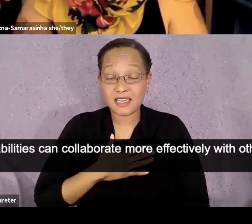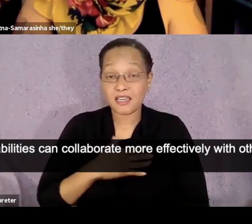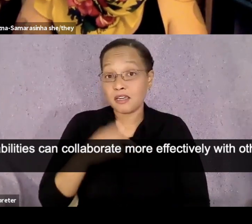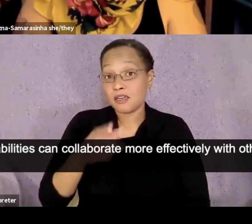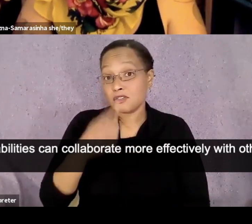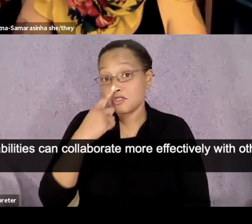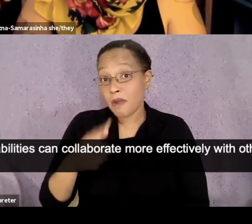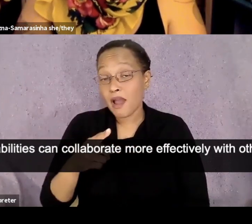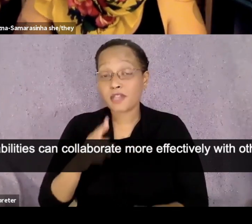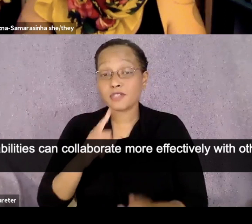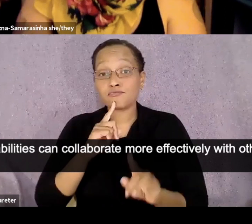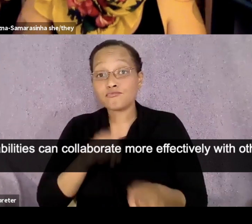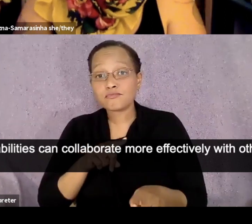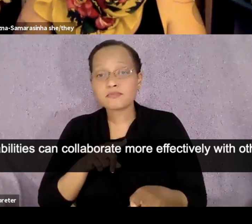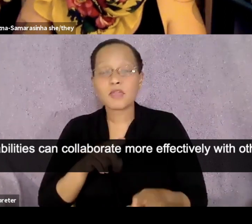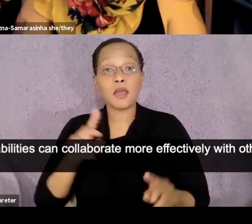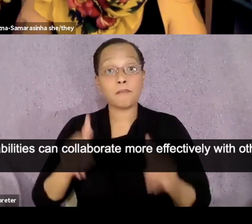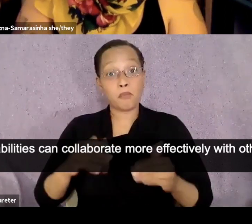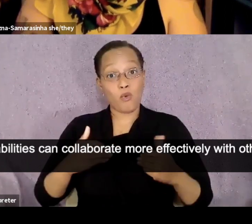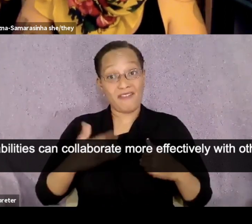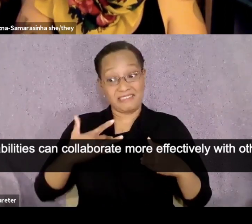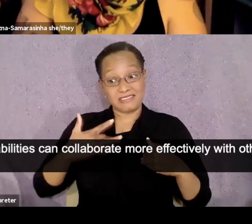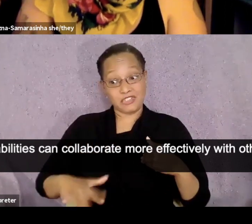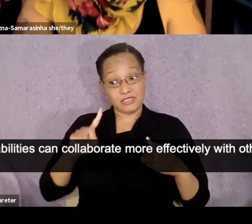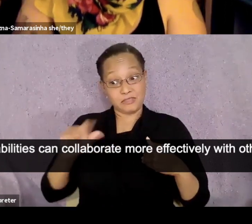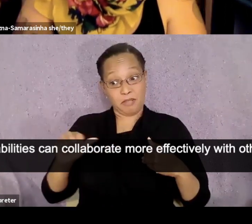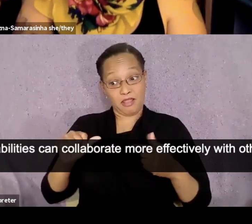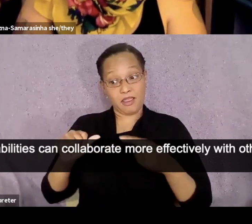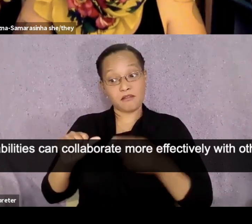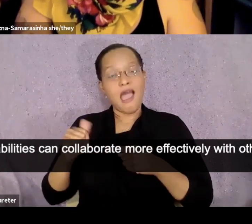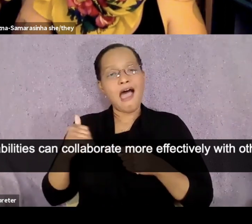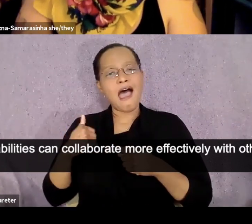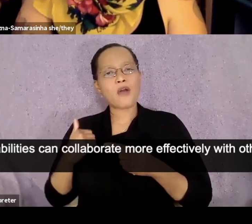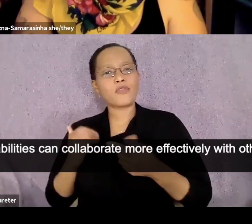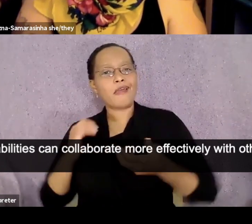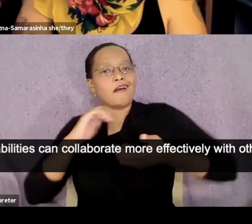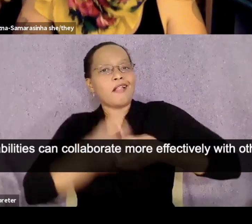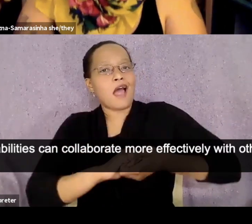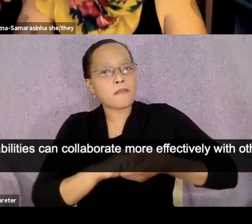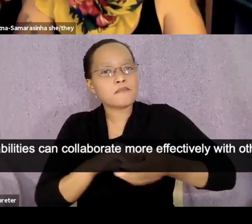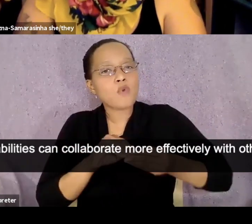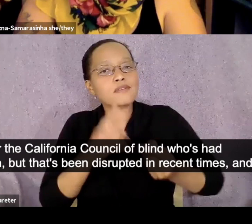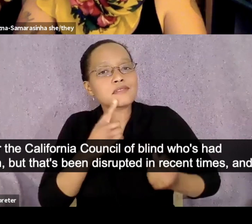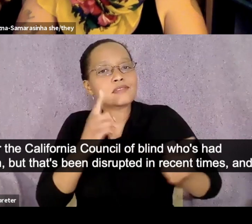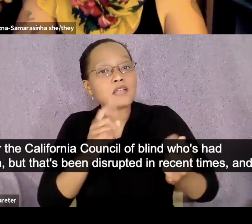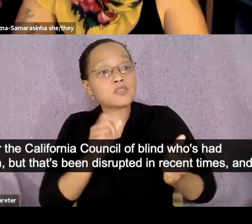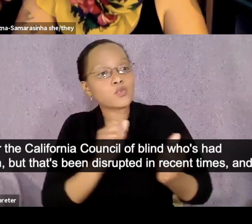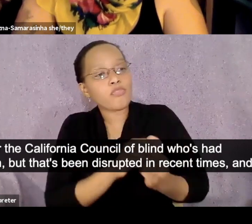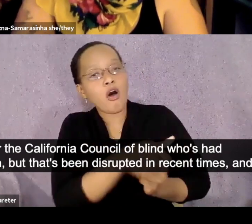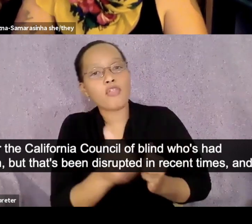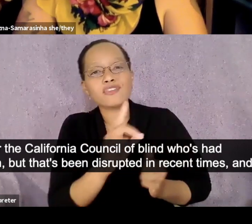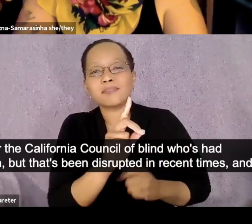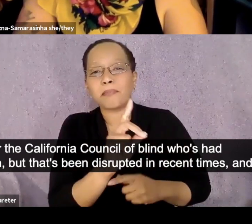with sensory disabilities can collaborate more effectively with other with disability justice organizations? So this is